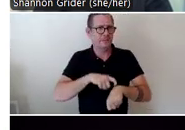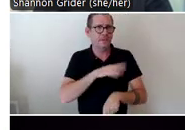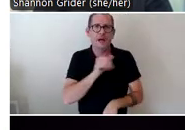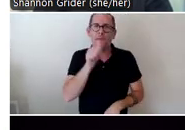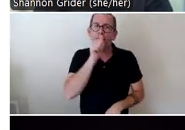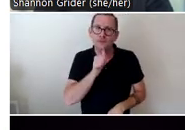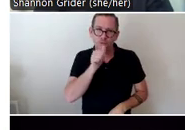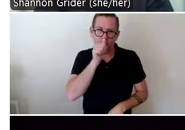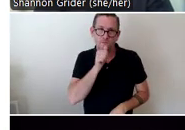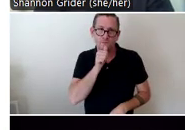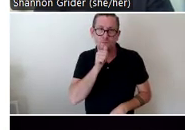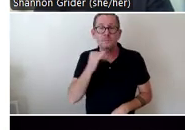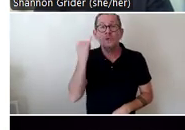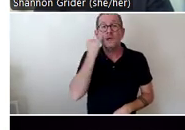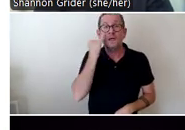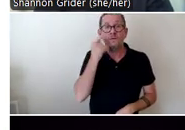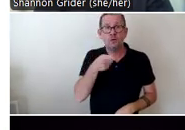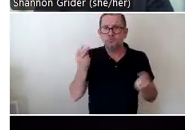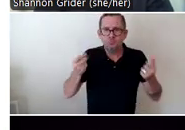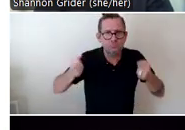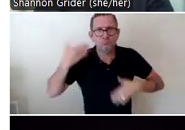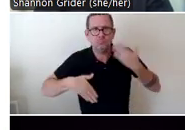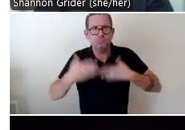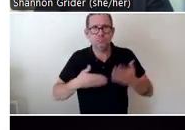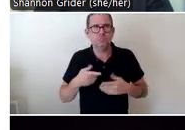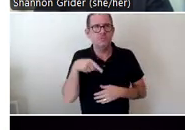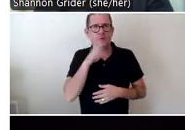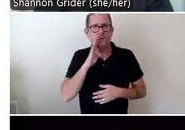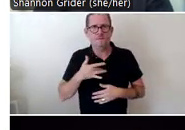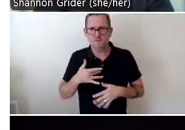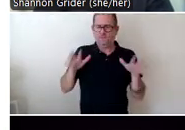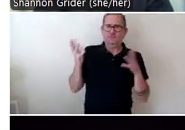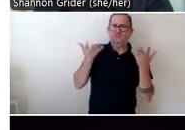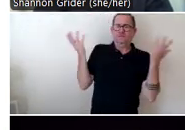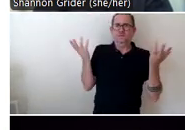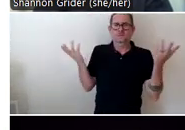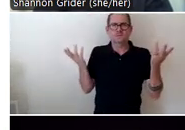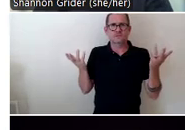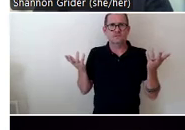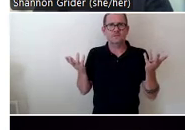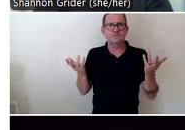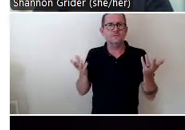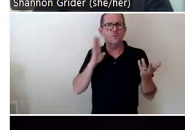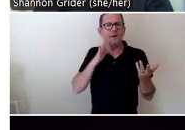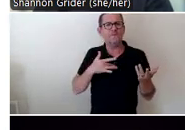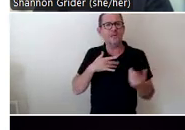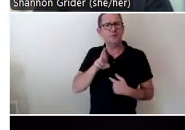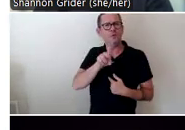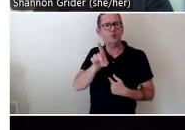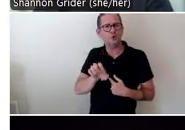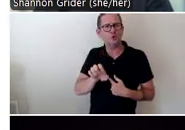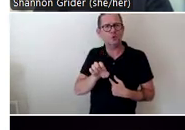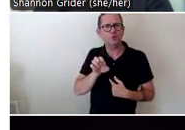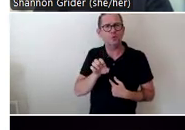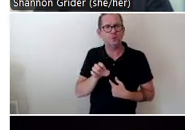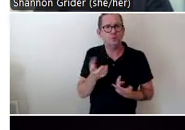contact with the individual. Just take your time and be patient. If you try to rush through the system, the patient is